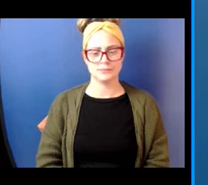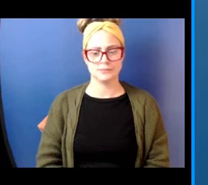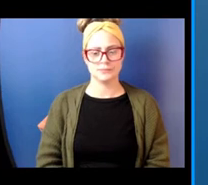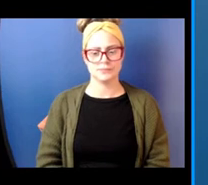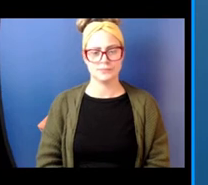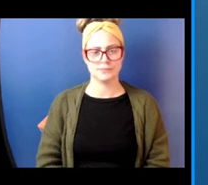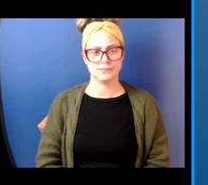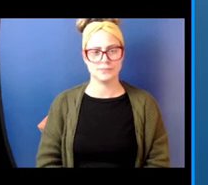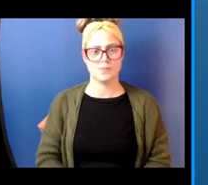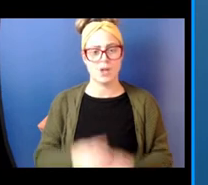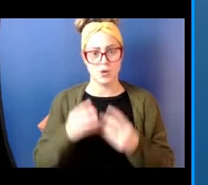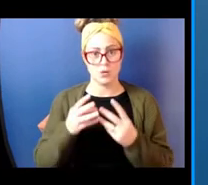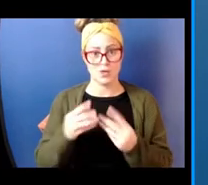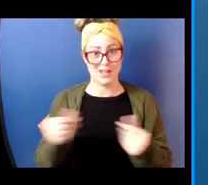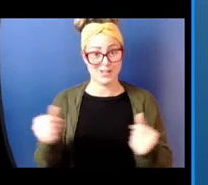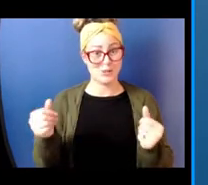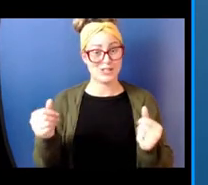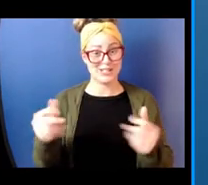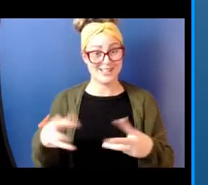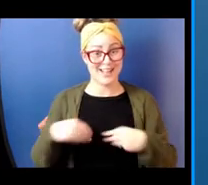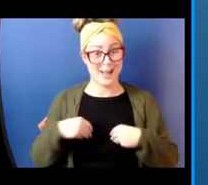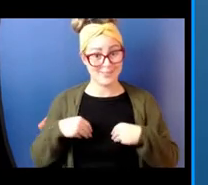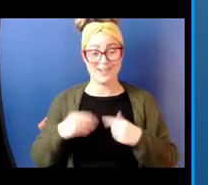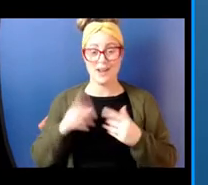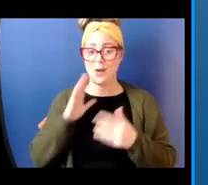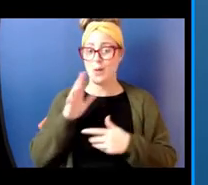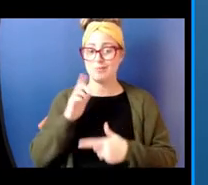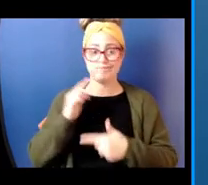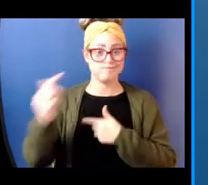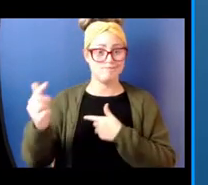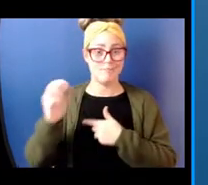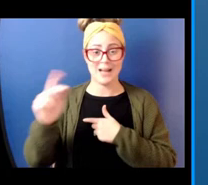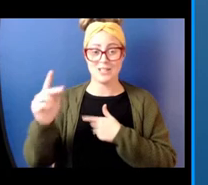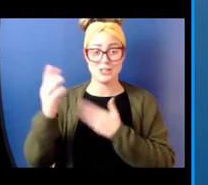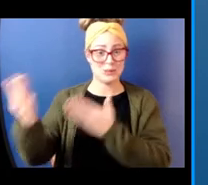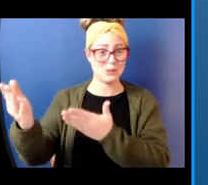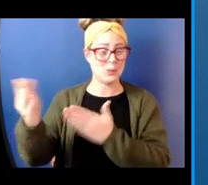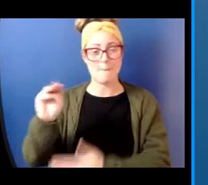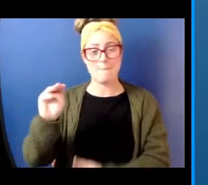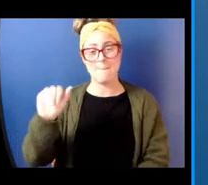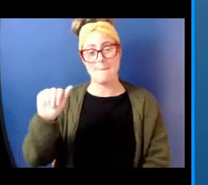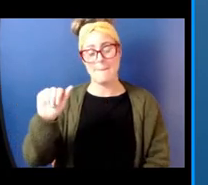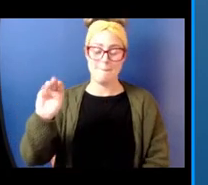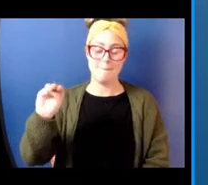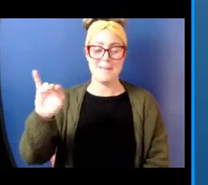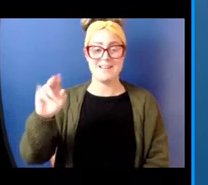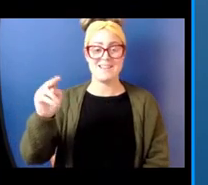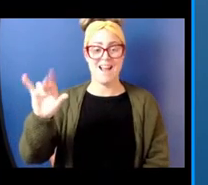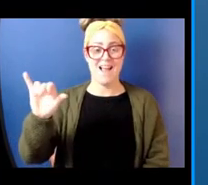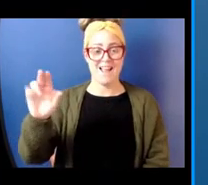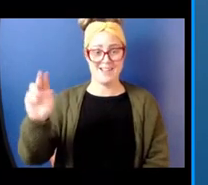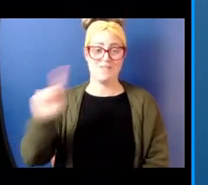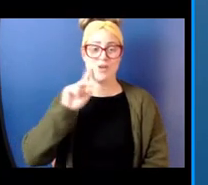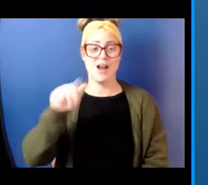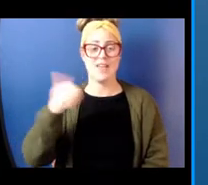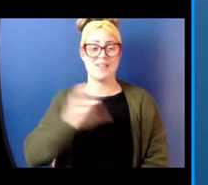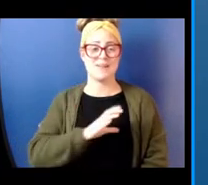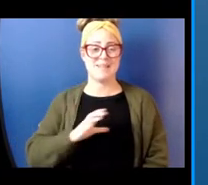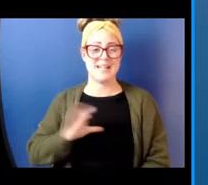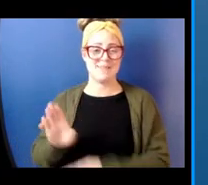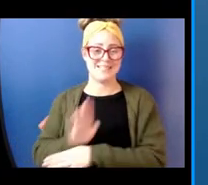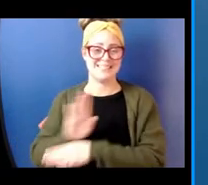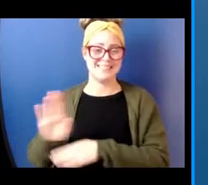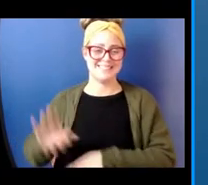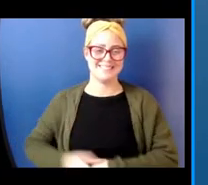the resolution has been adopted and I will turn back to you uh mignon for other committee business yes thank you all